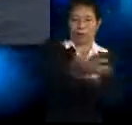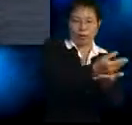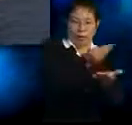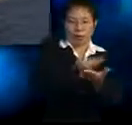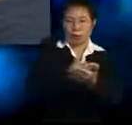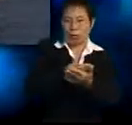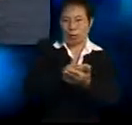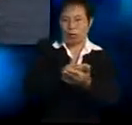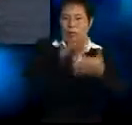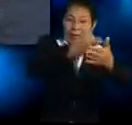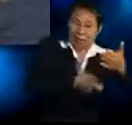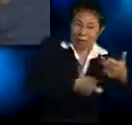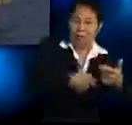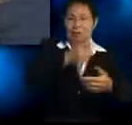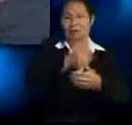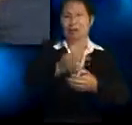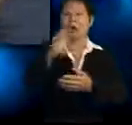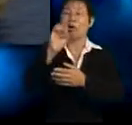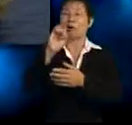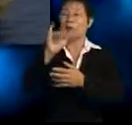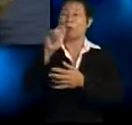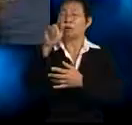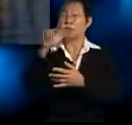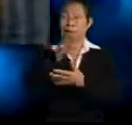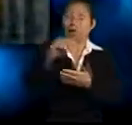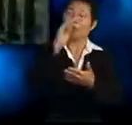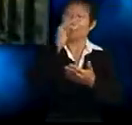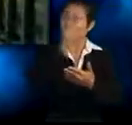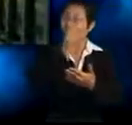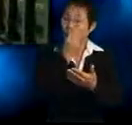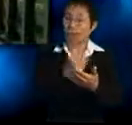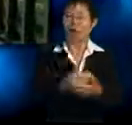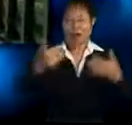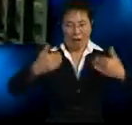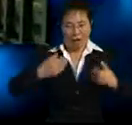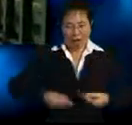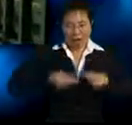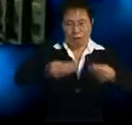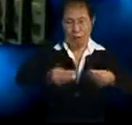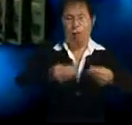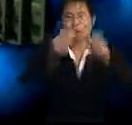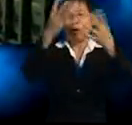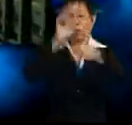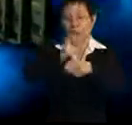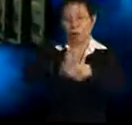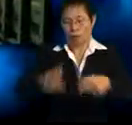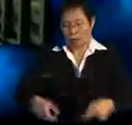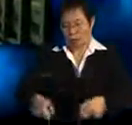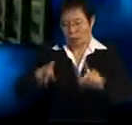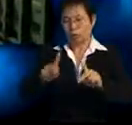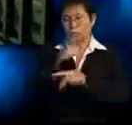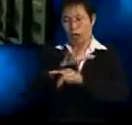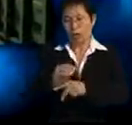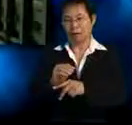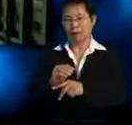income in terms of taxes, royalties and dividends, it also provides more job opportunities and